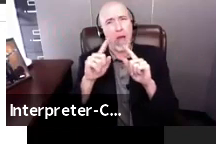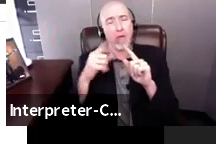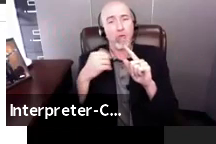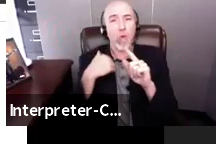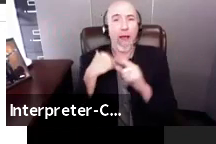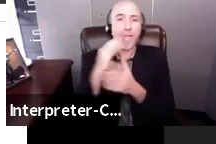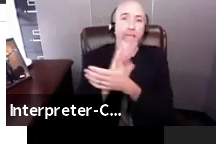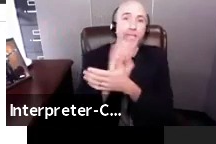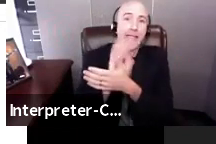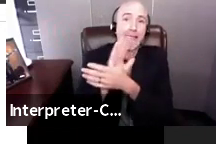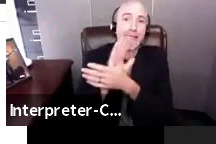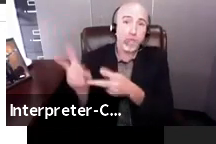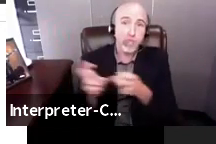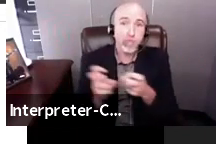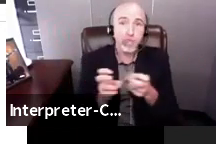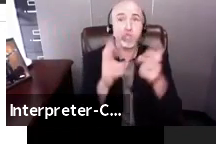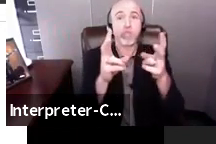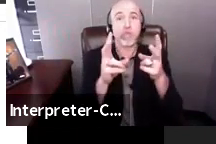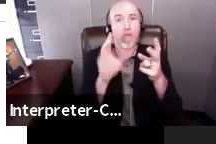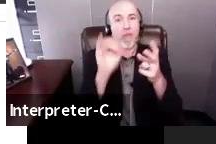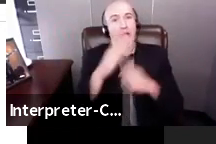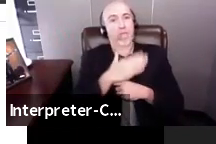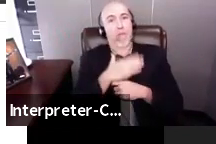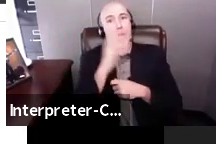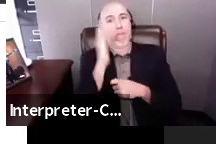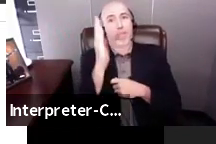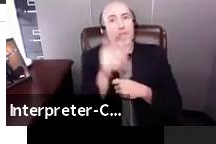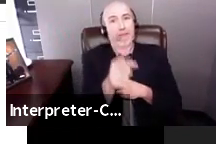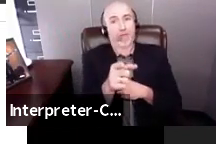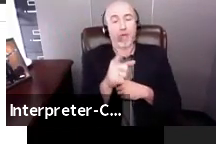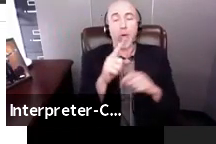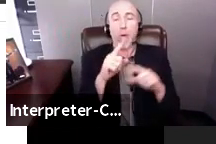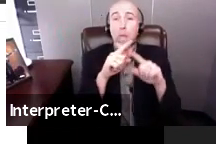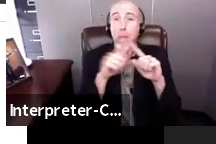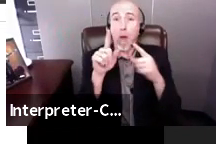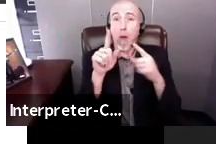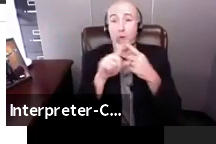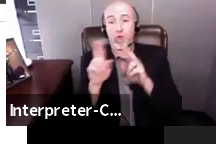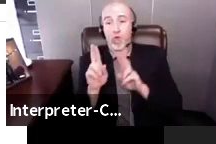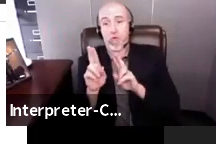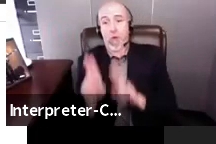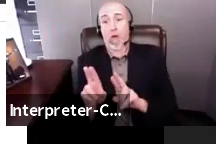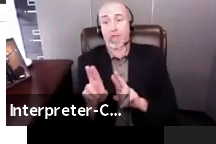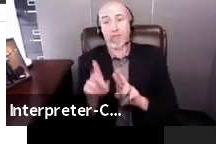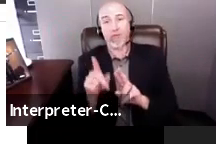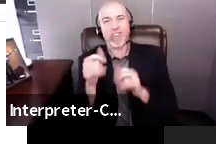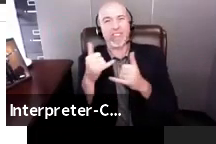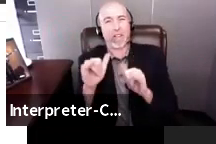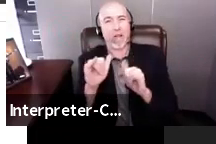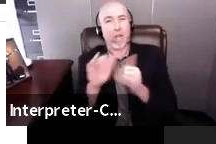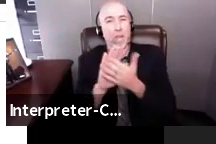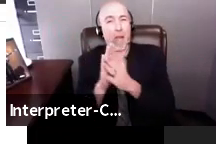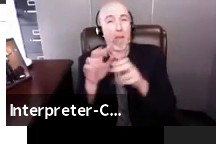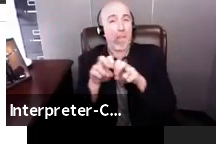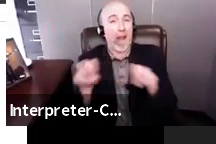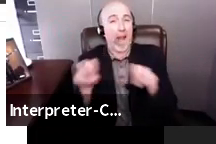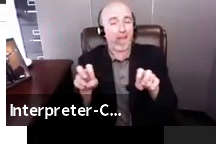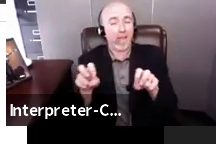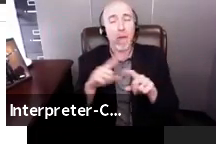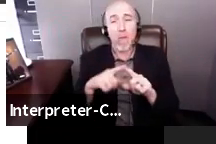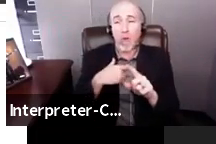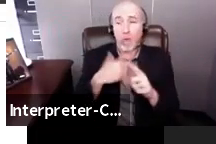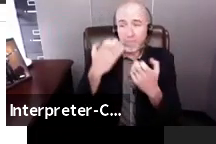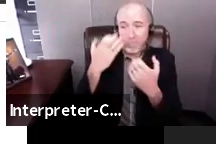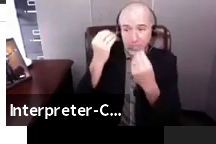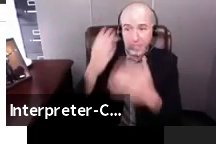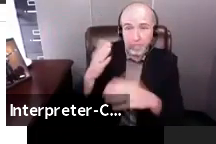that is going to be your presentation, but when you logged in as a panelist. We just want to let you know that